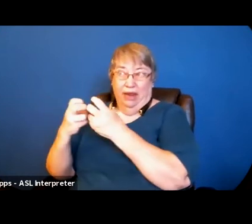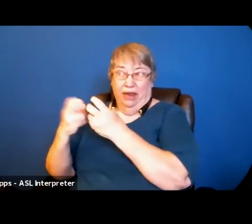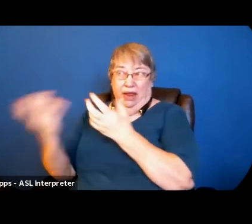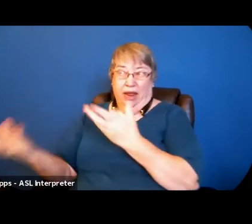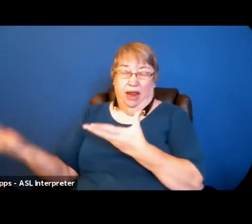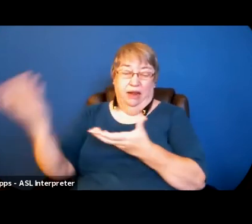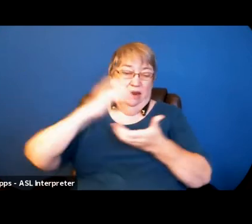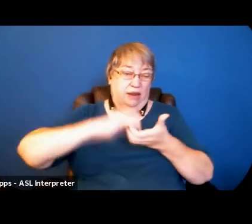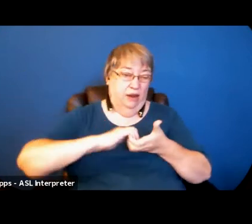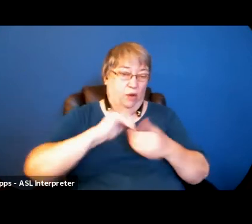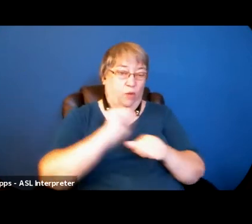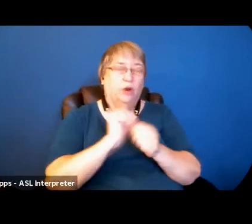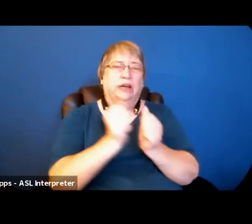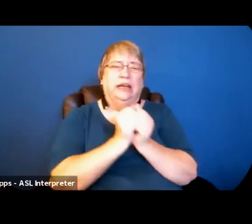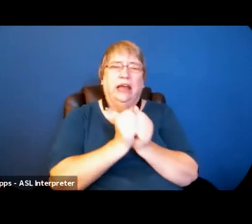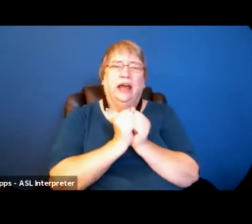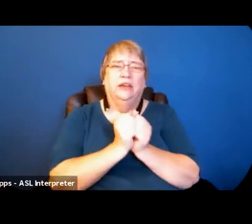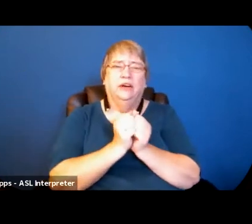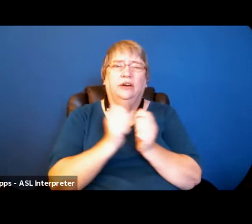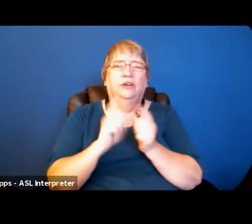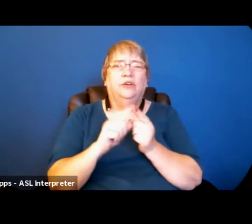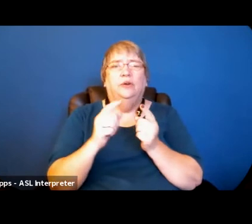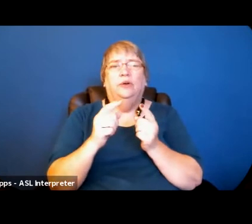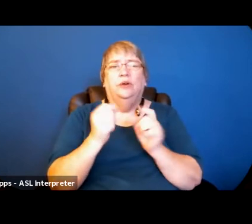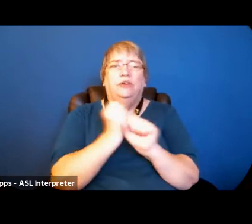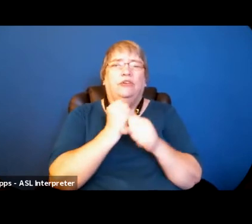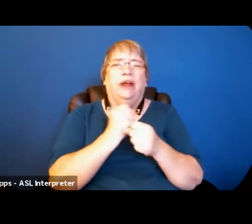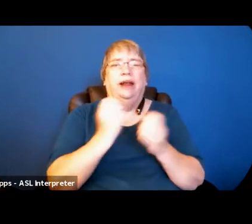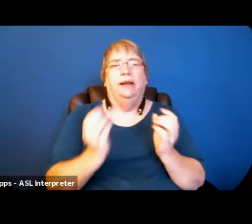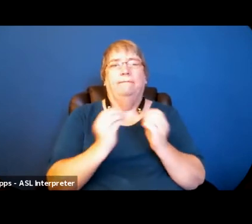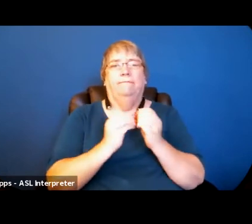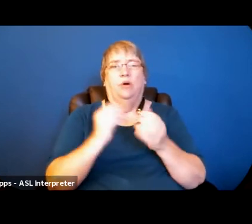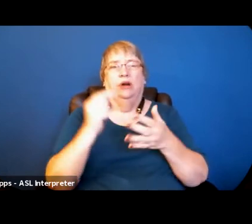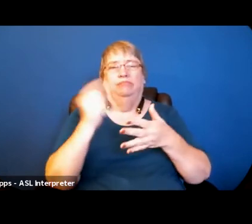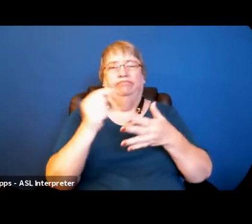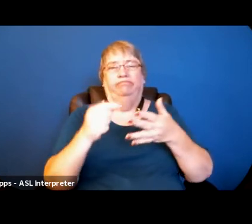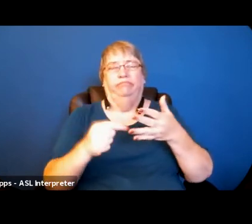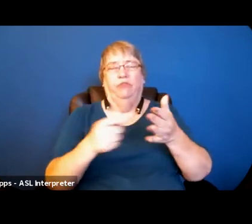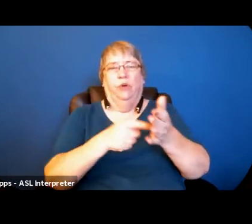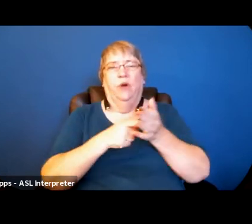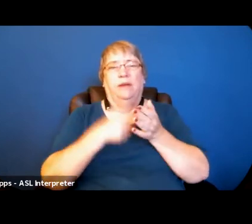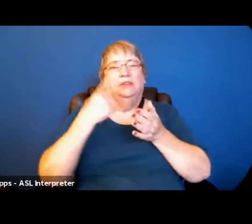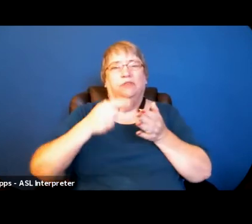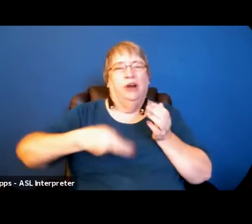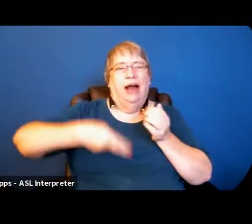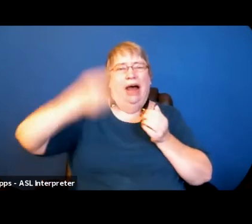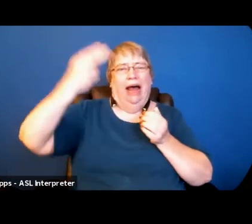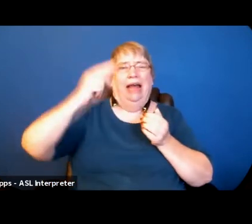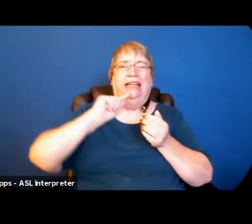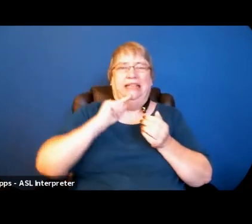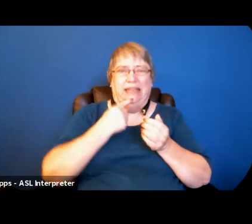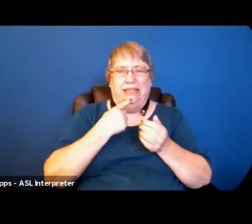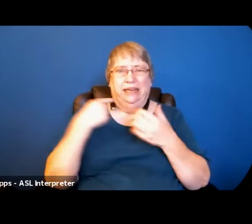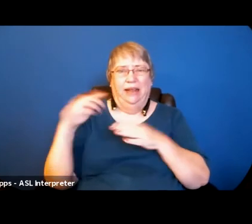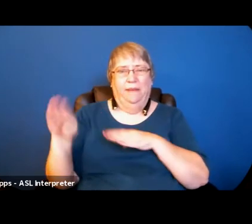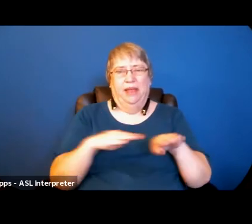create some additional criteria for high intensity behavioral health services and